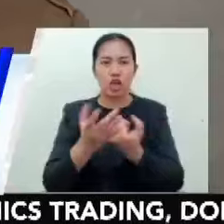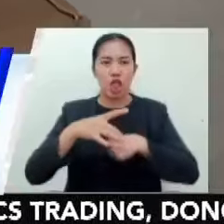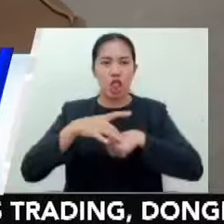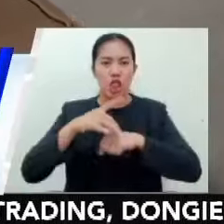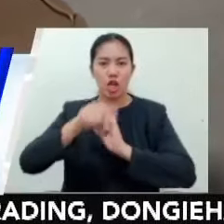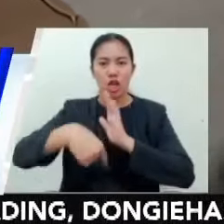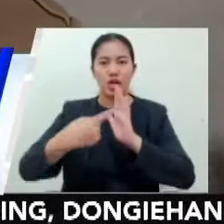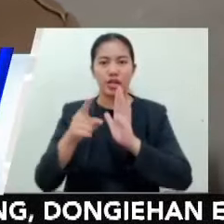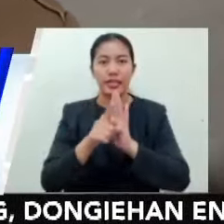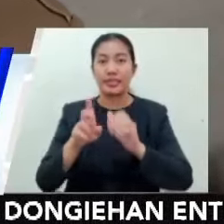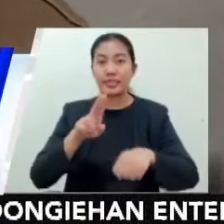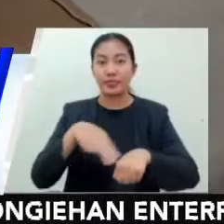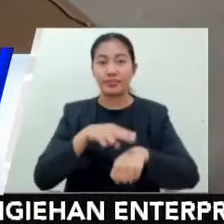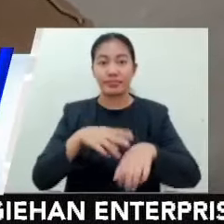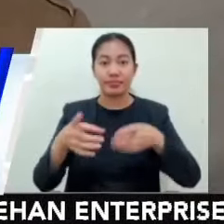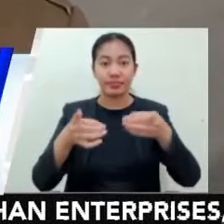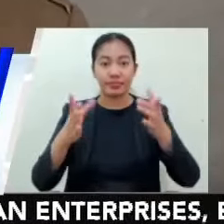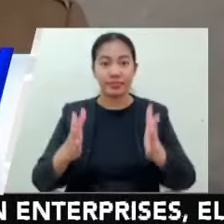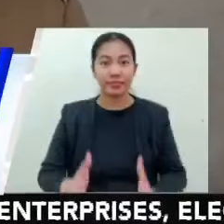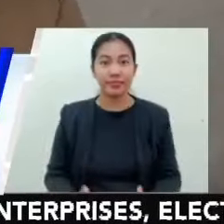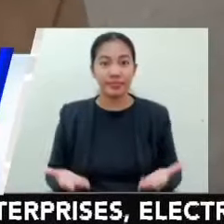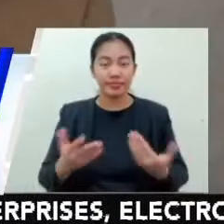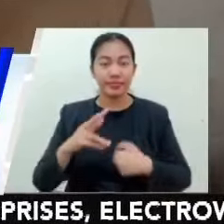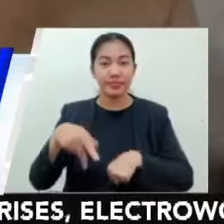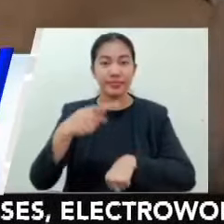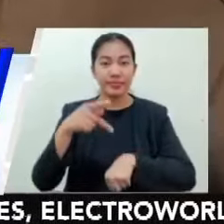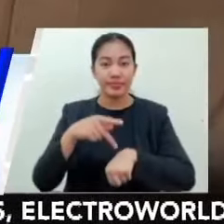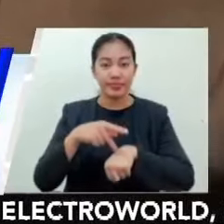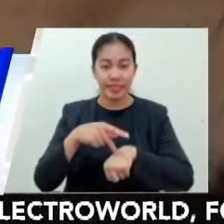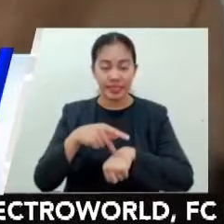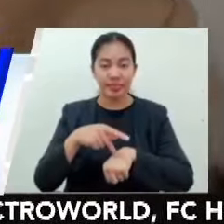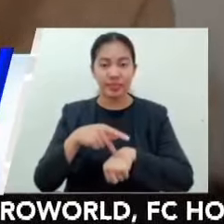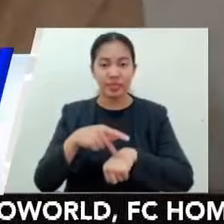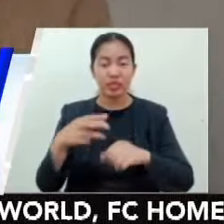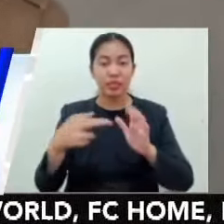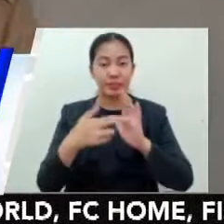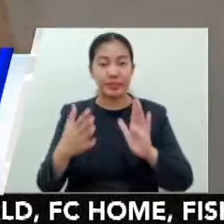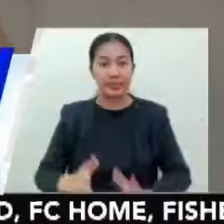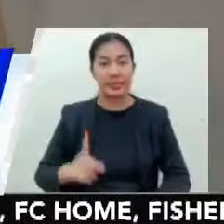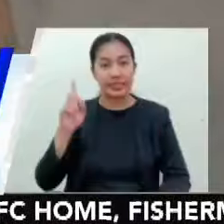earthour Philippines Pablo passion